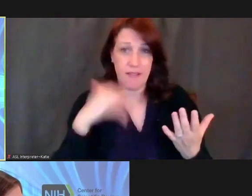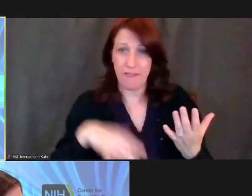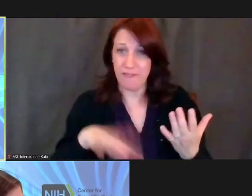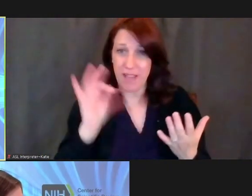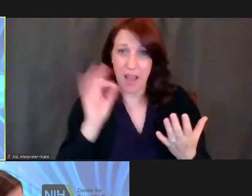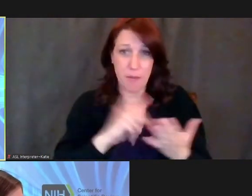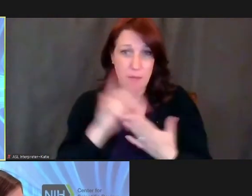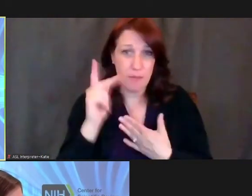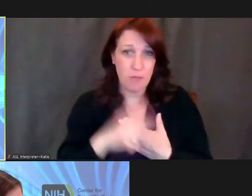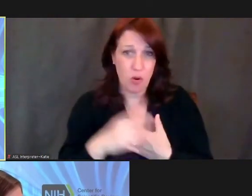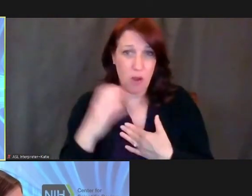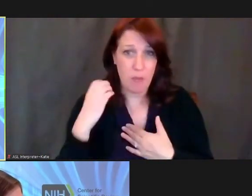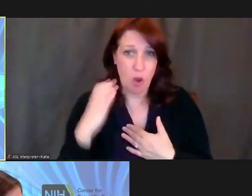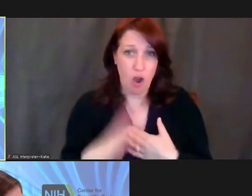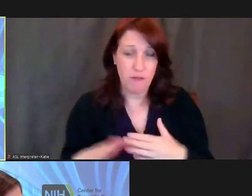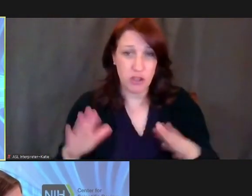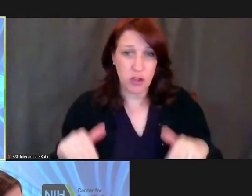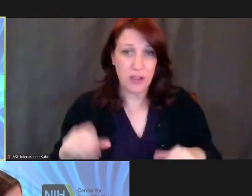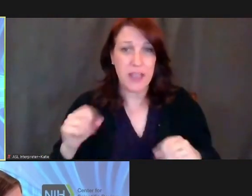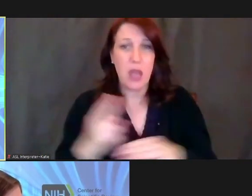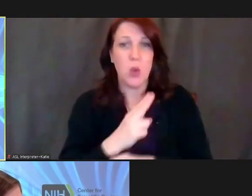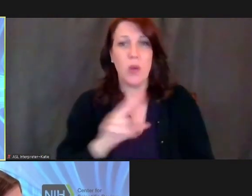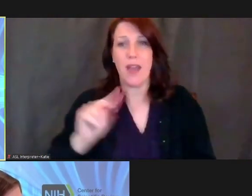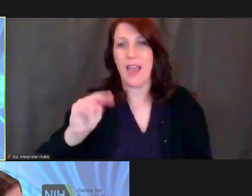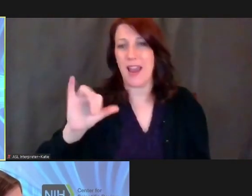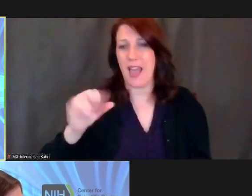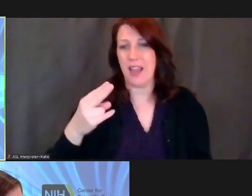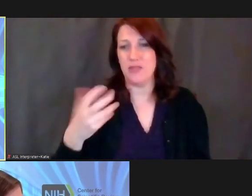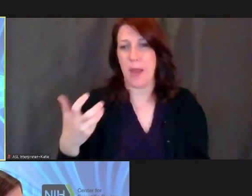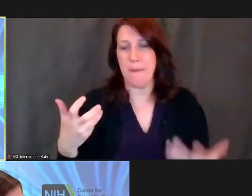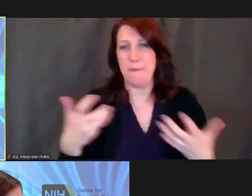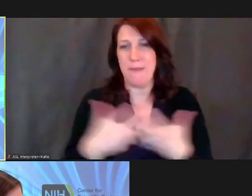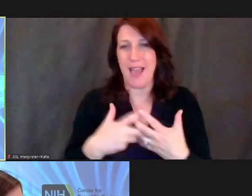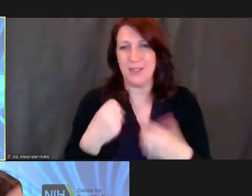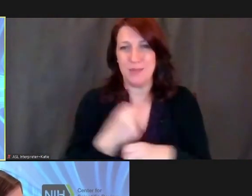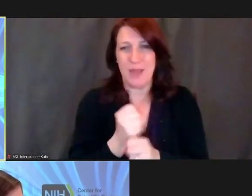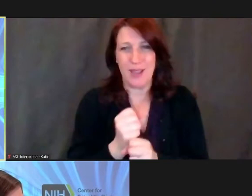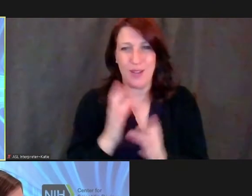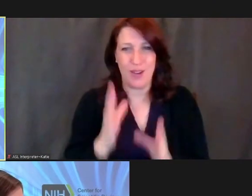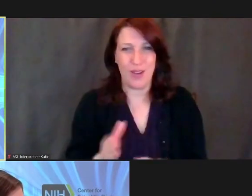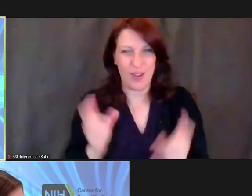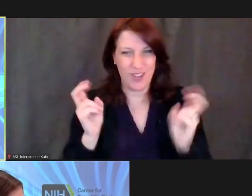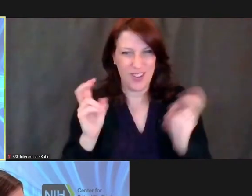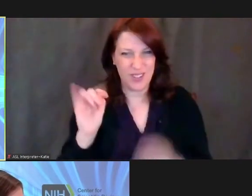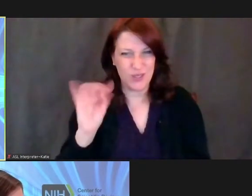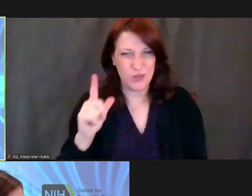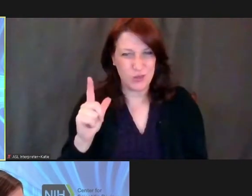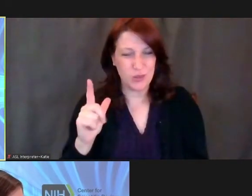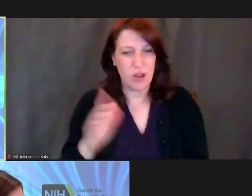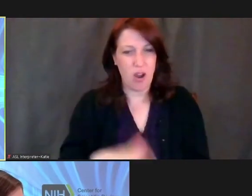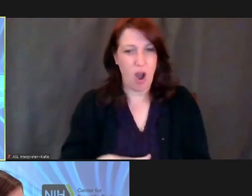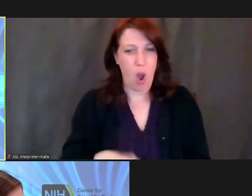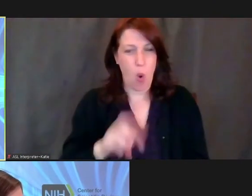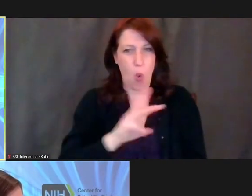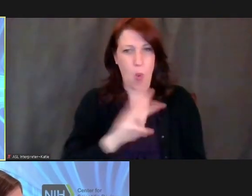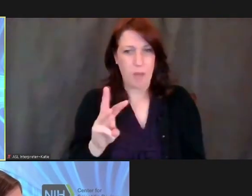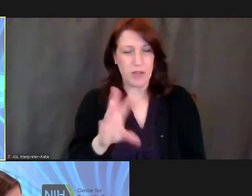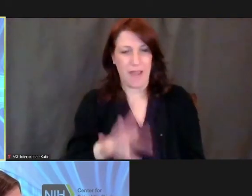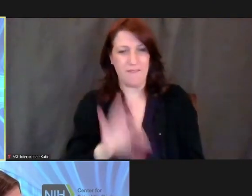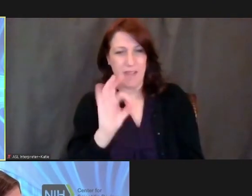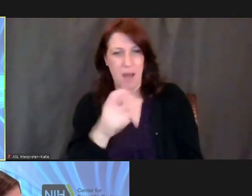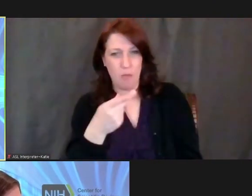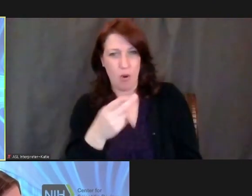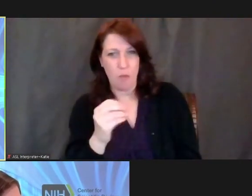officer yet, you can use that NIH Matchmaker tool on the NIH Reporter site to find a program officer to talk